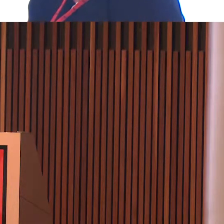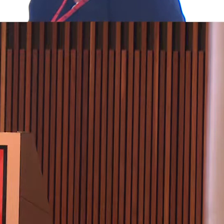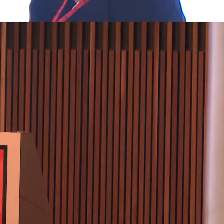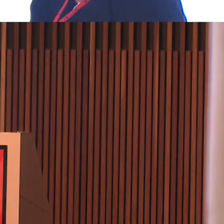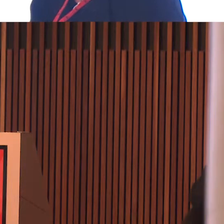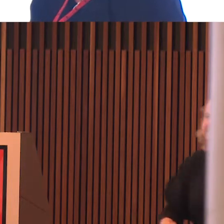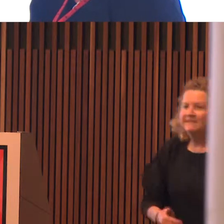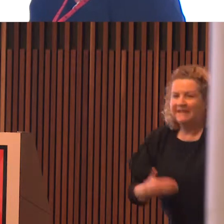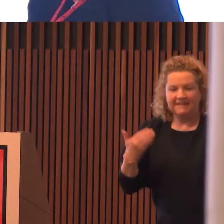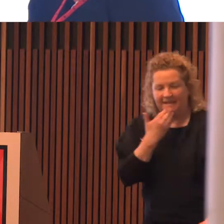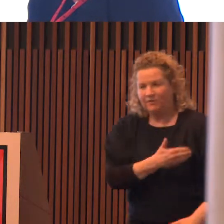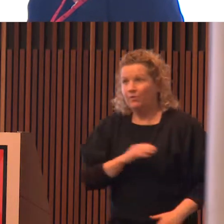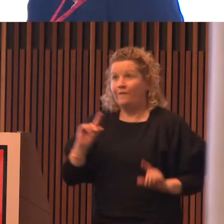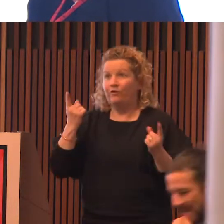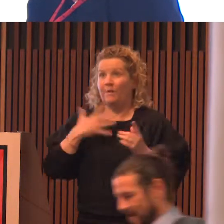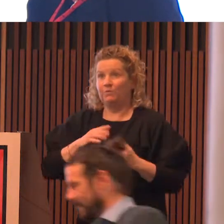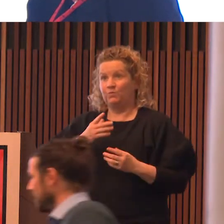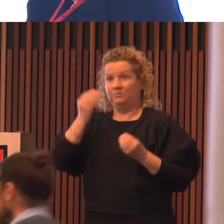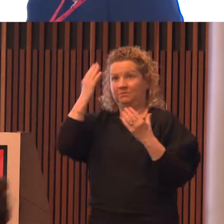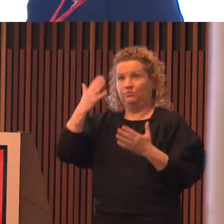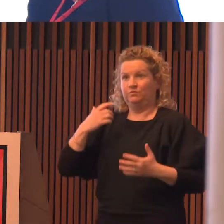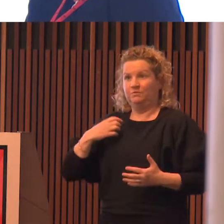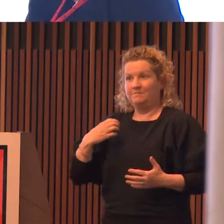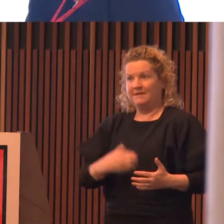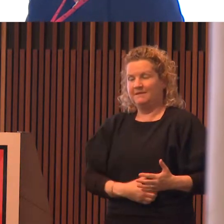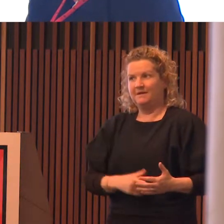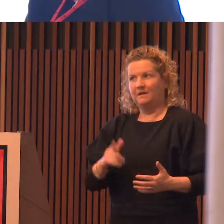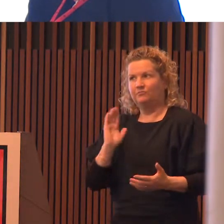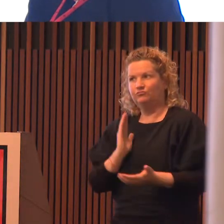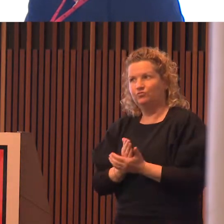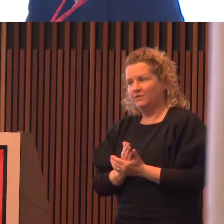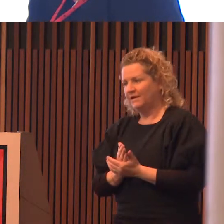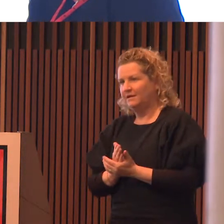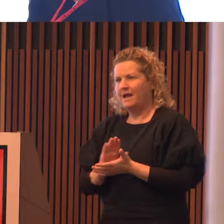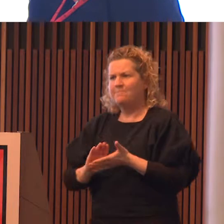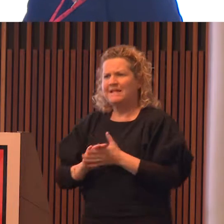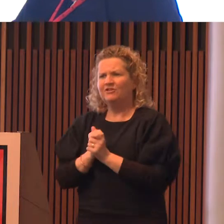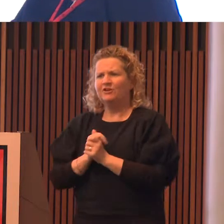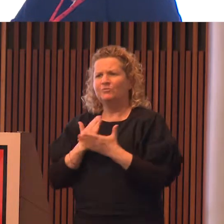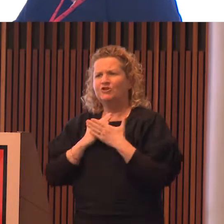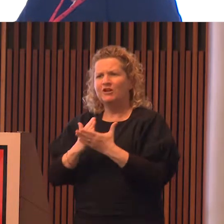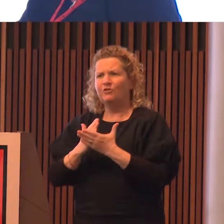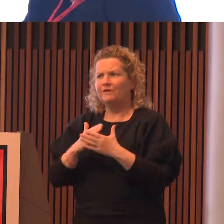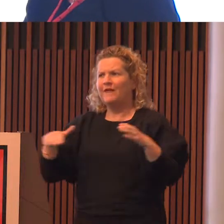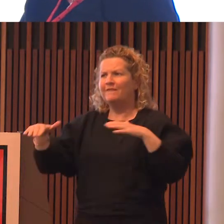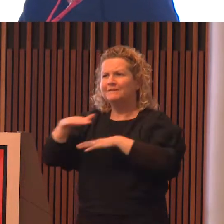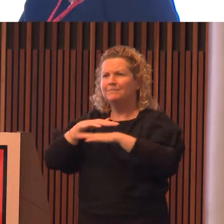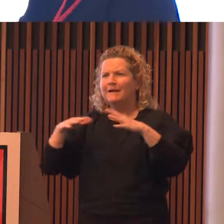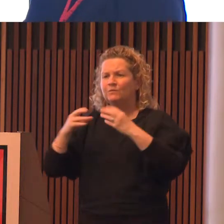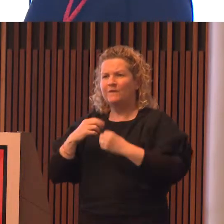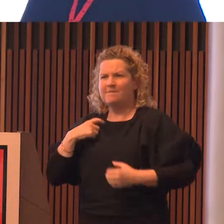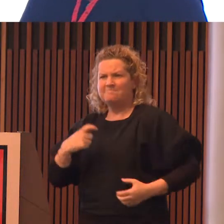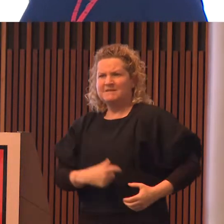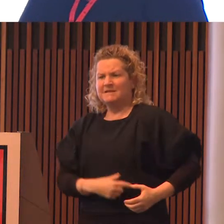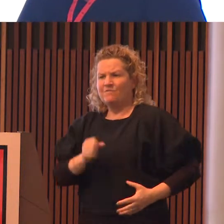First thing I want to say is to the Minister, you can't believe what a pleasure it is to be sharing the space with a Minister from a government